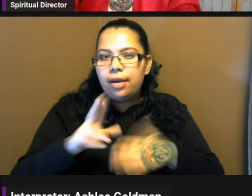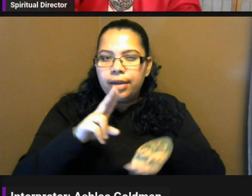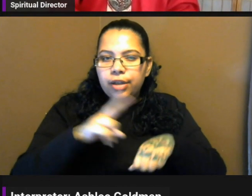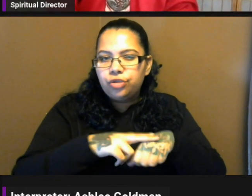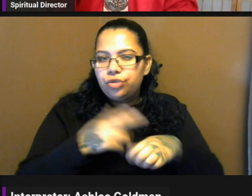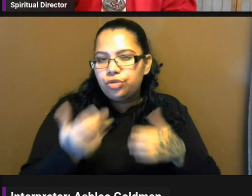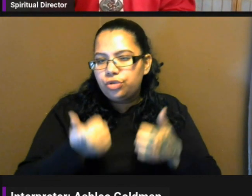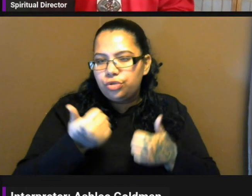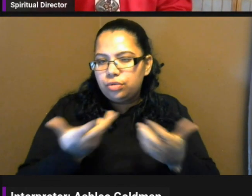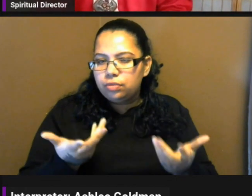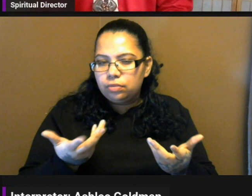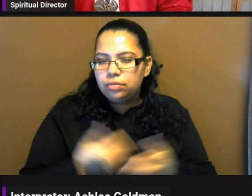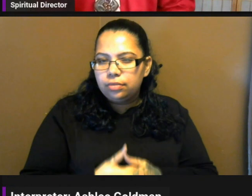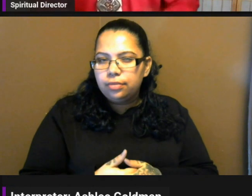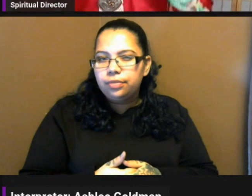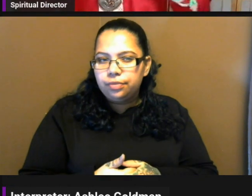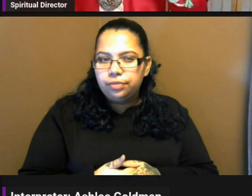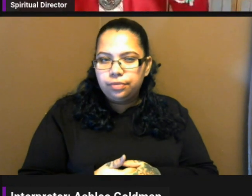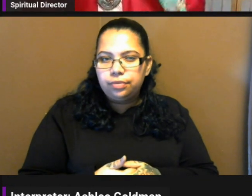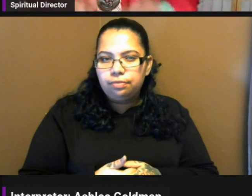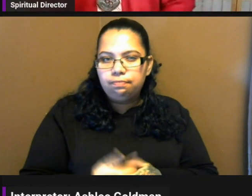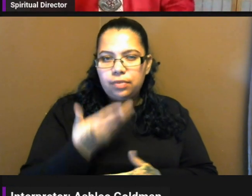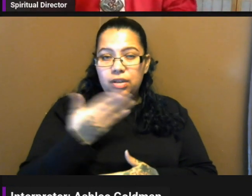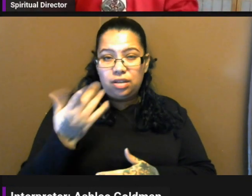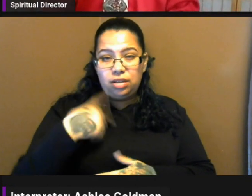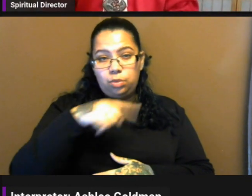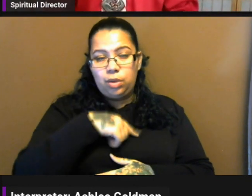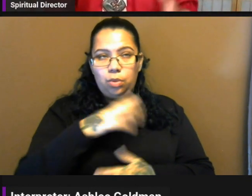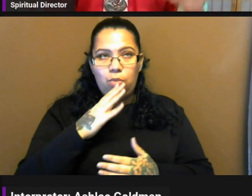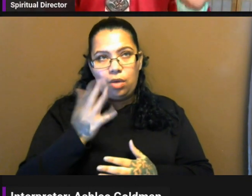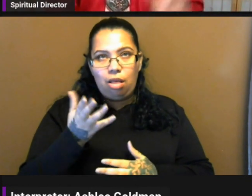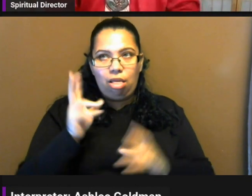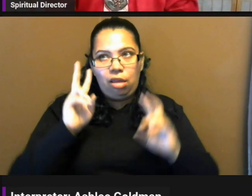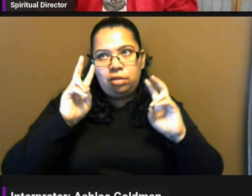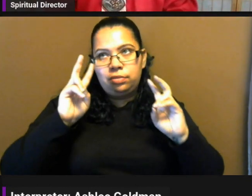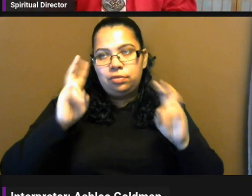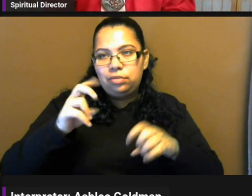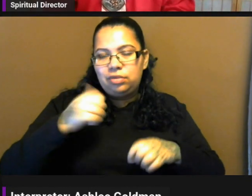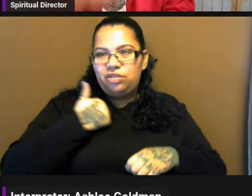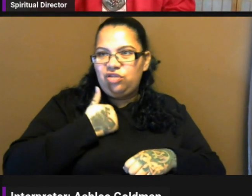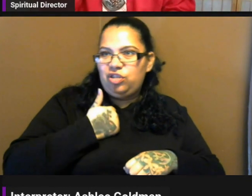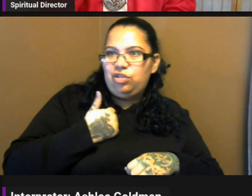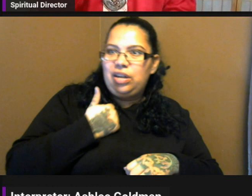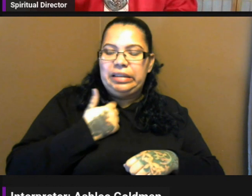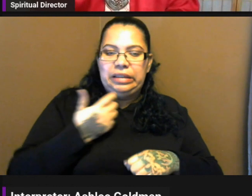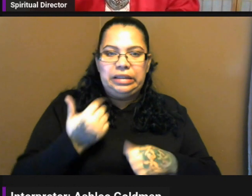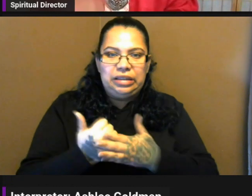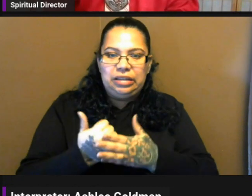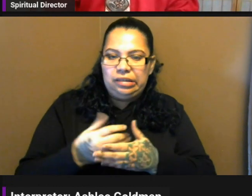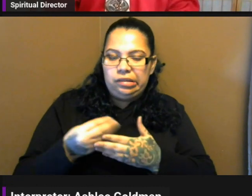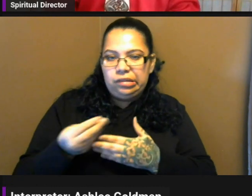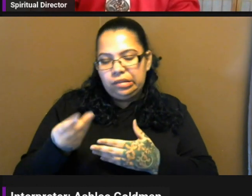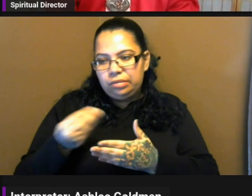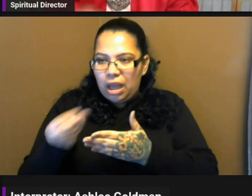There are going to be things that we are going to quote unquote regret. We regret spending so much or going